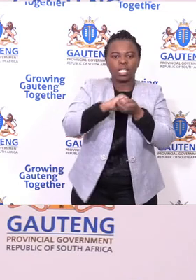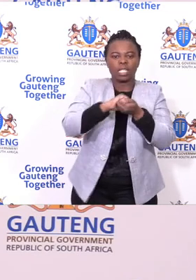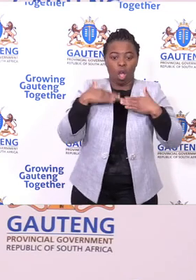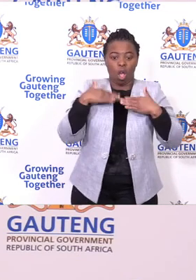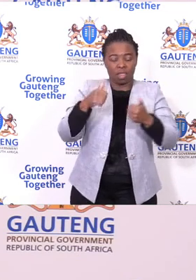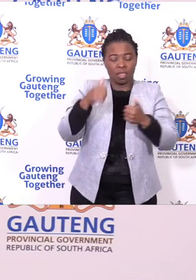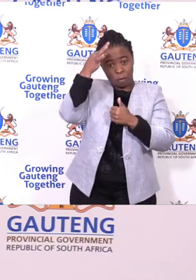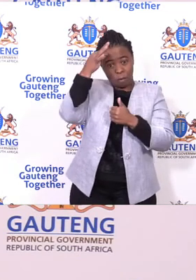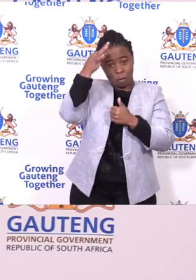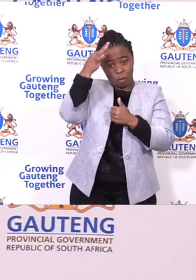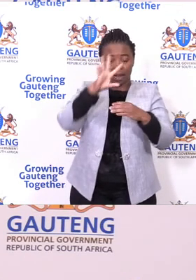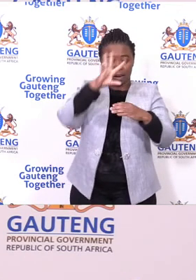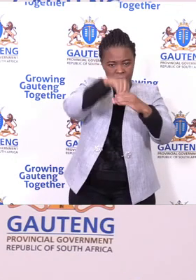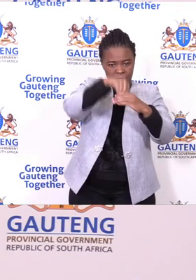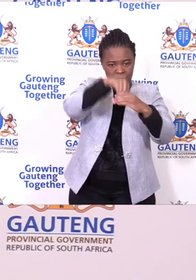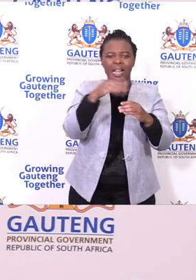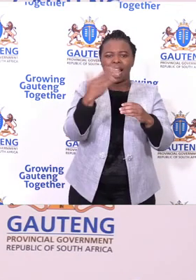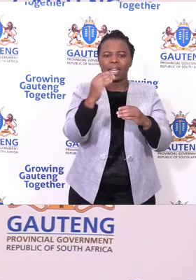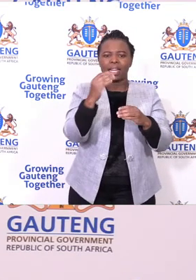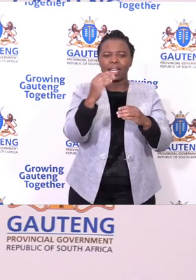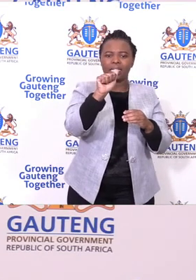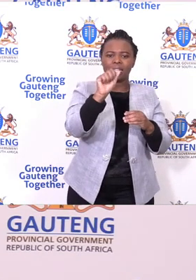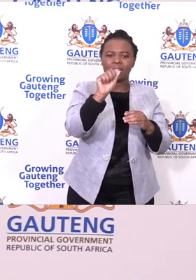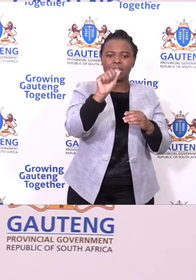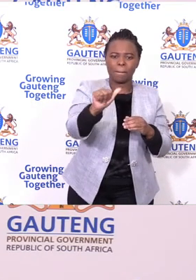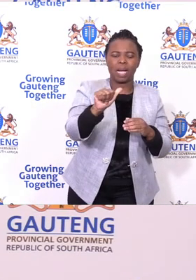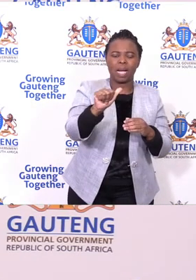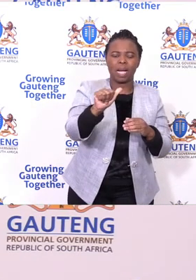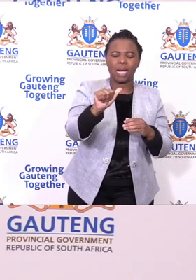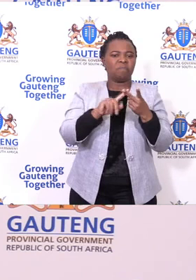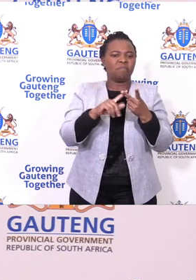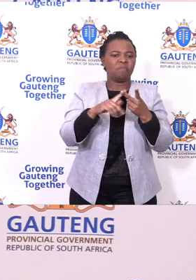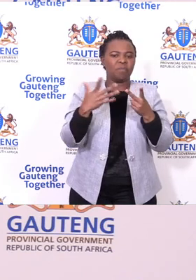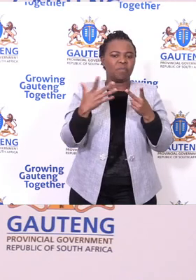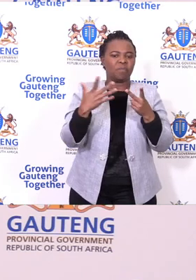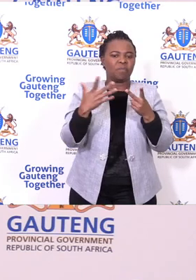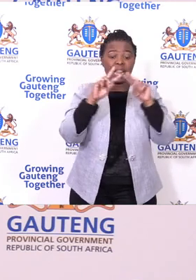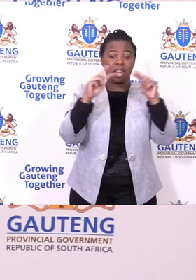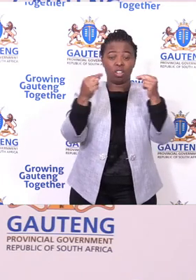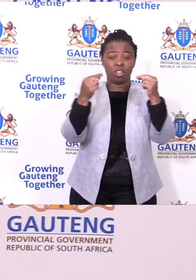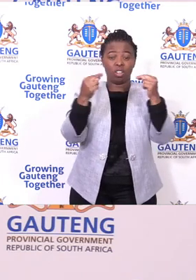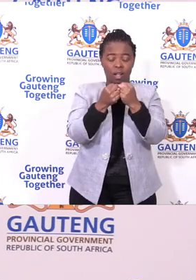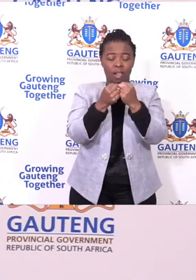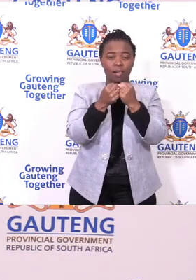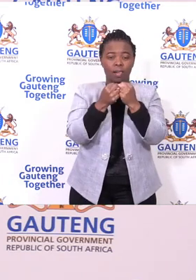professionals belong to, like your SAMA, your SMDP, and your the National